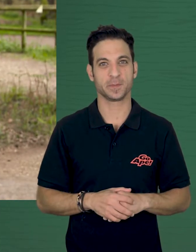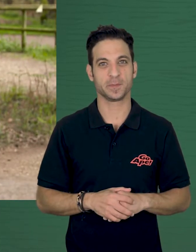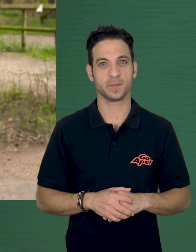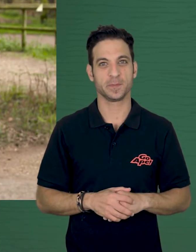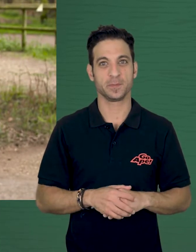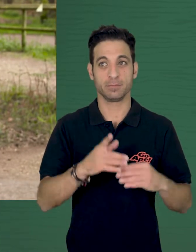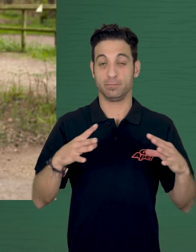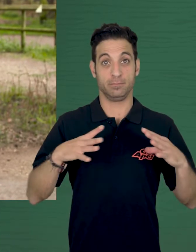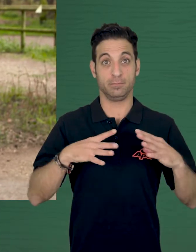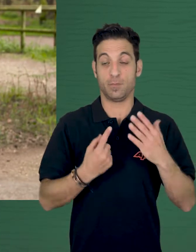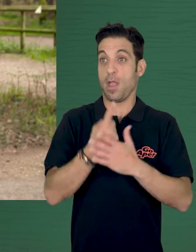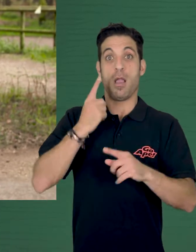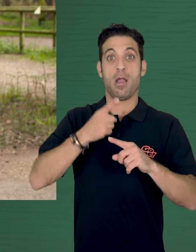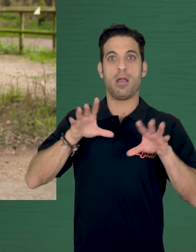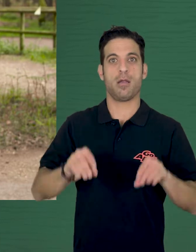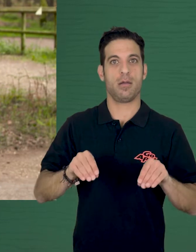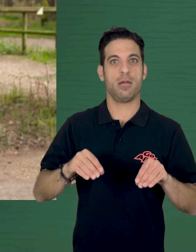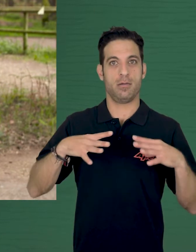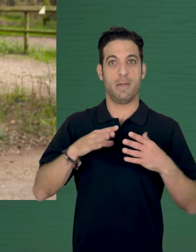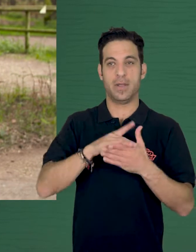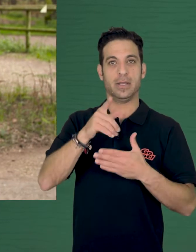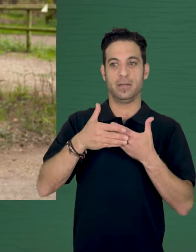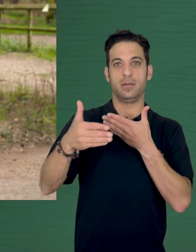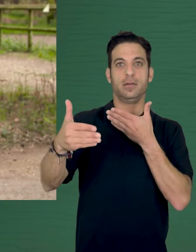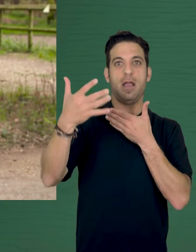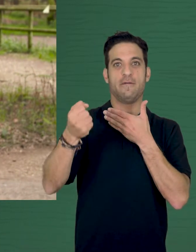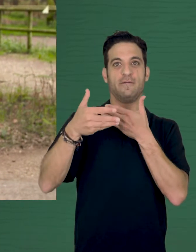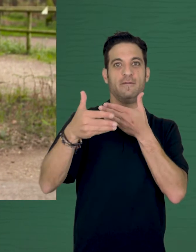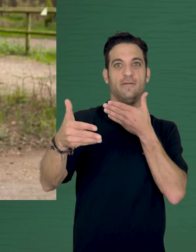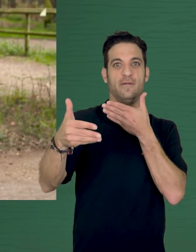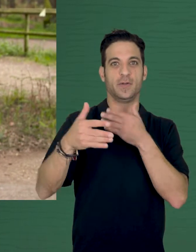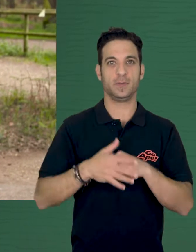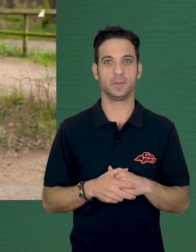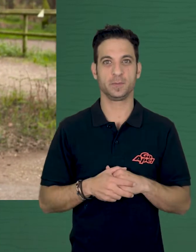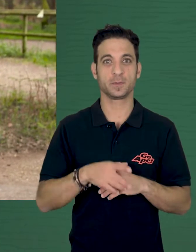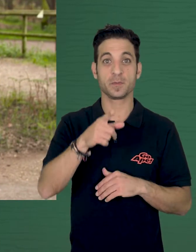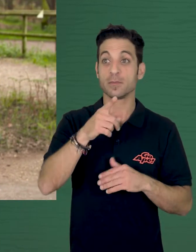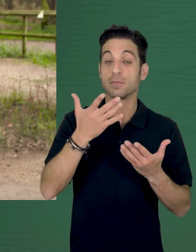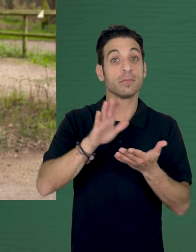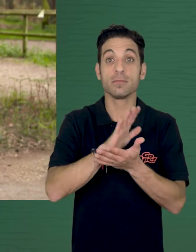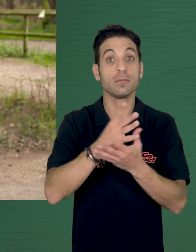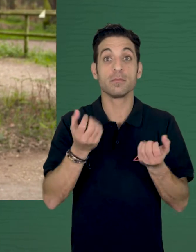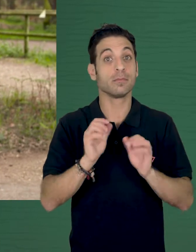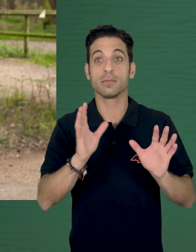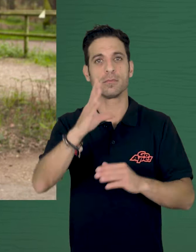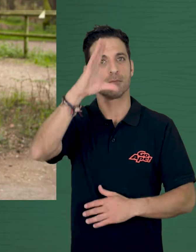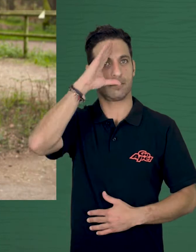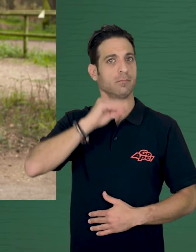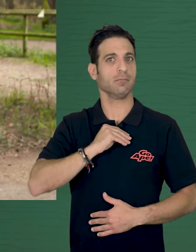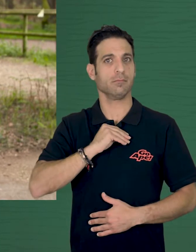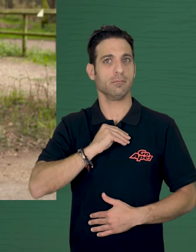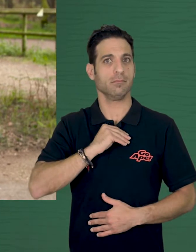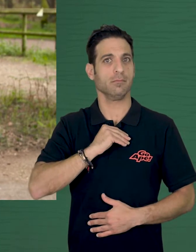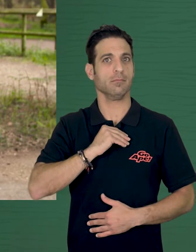safe. Always be prepared to stop in the distance in front of your Segway that you see to be clear. If any of you aren't happy accepting this level